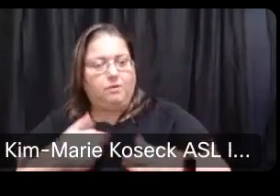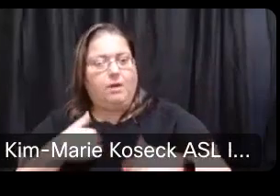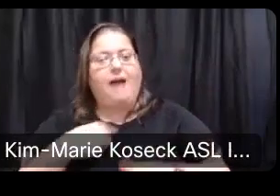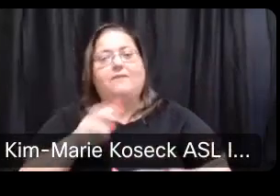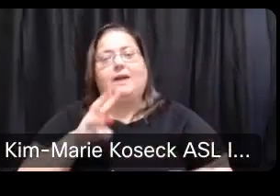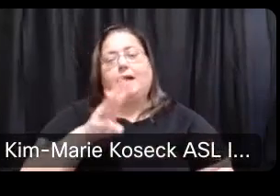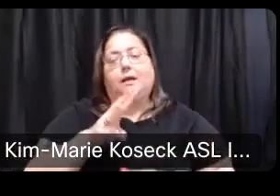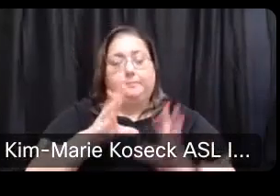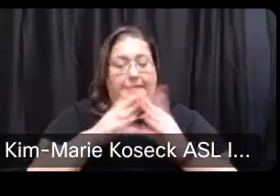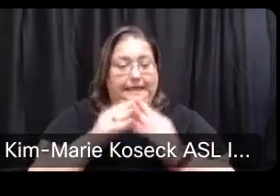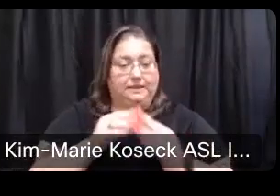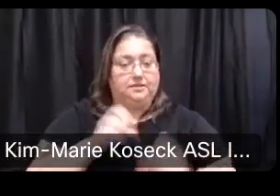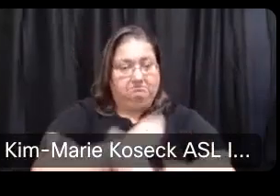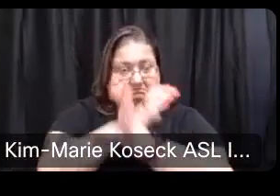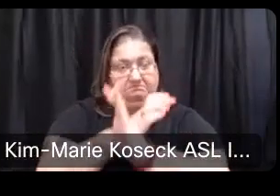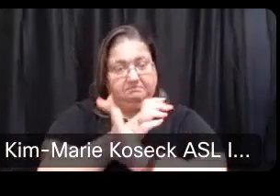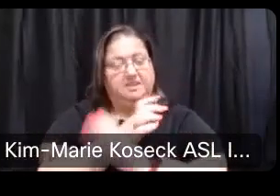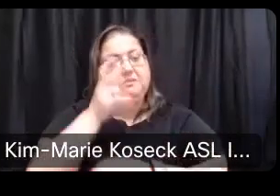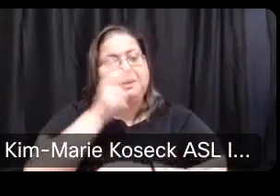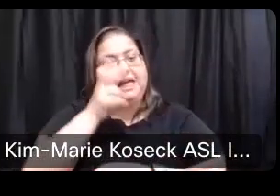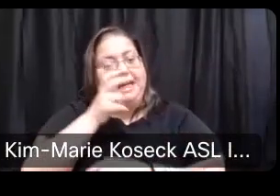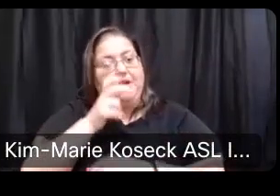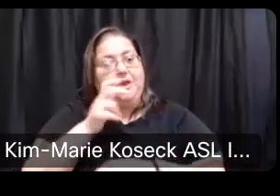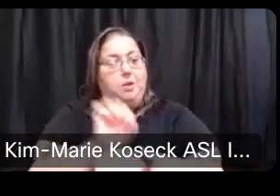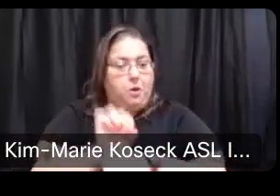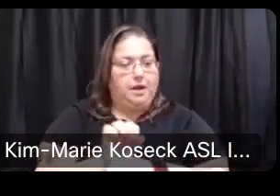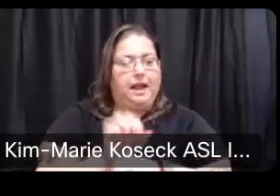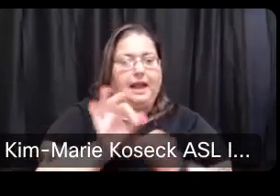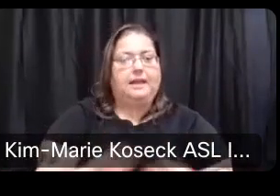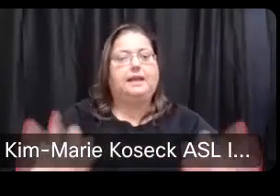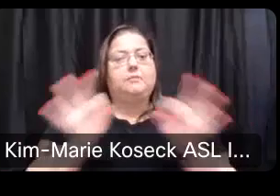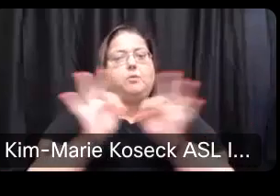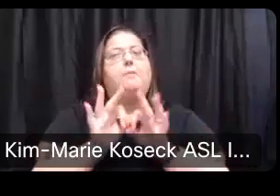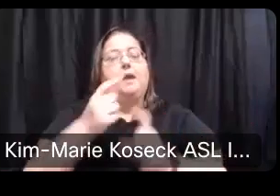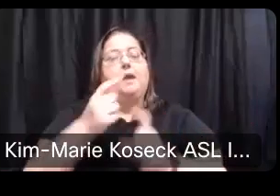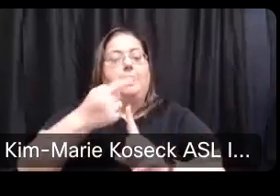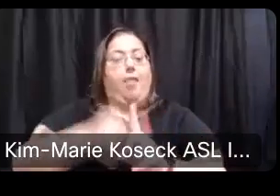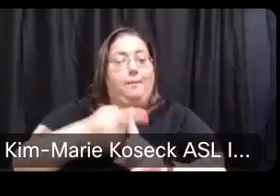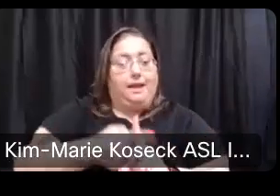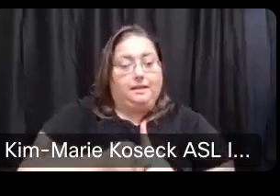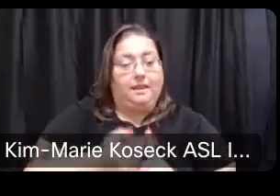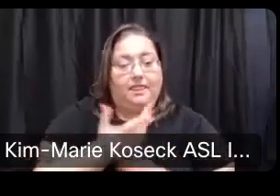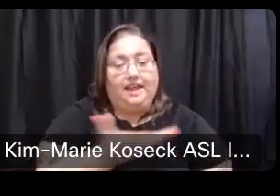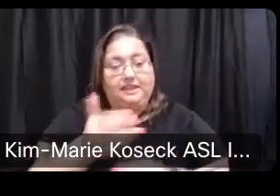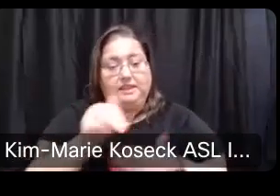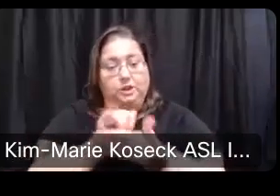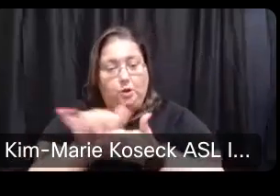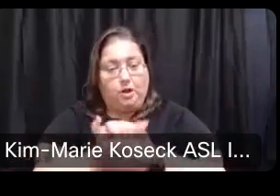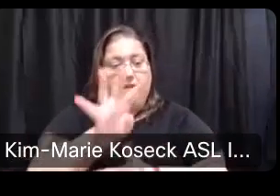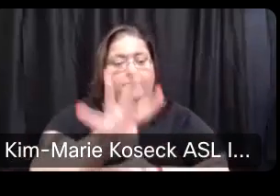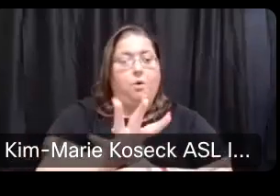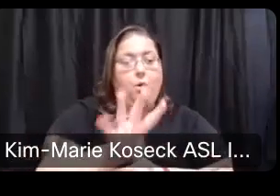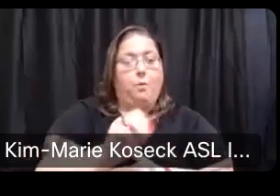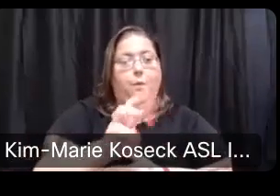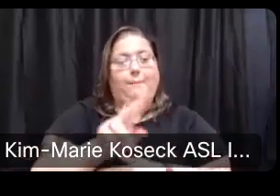New Yorkers can attend to hear more about this work and key climate considerations in New York State. The first 4 webinars are slated